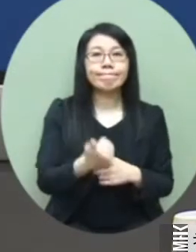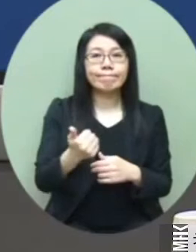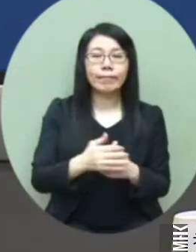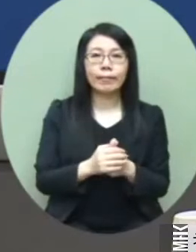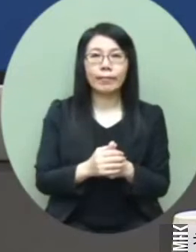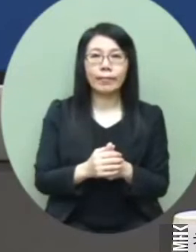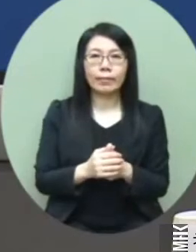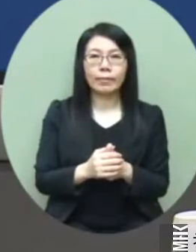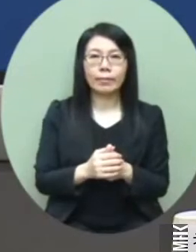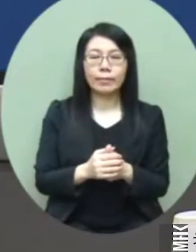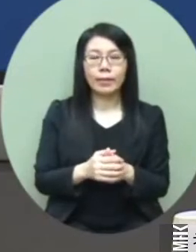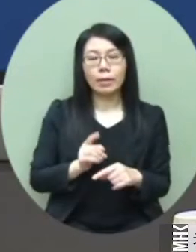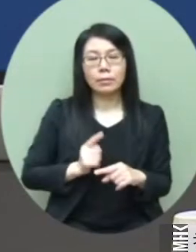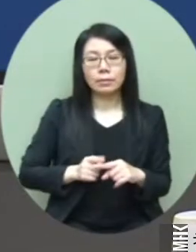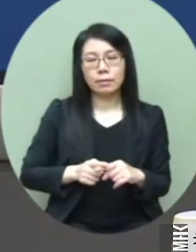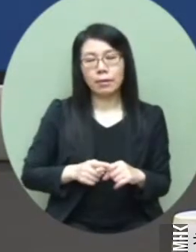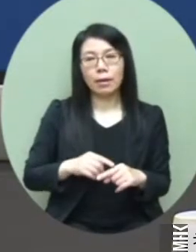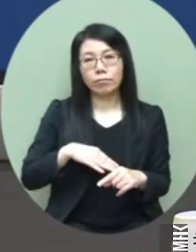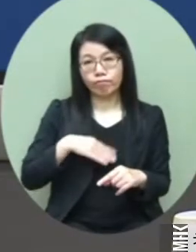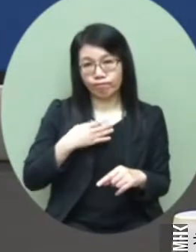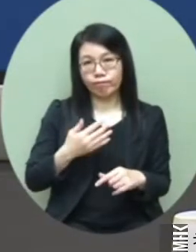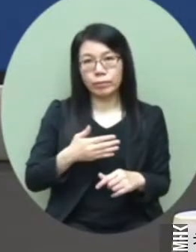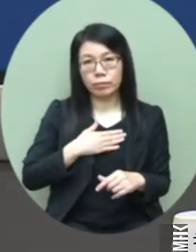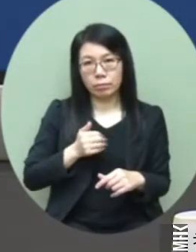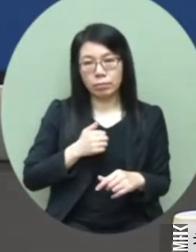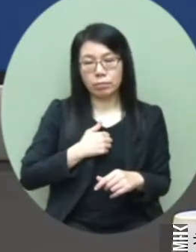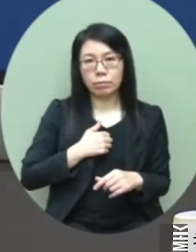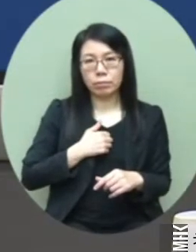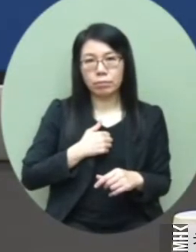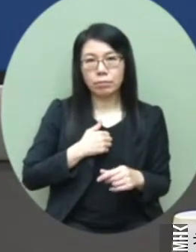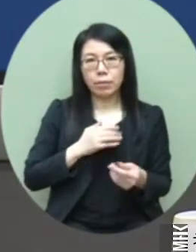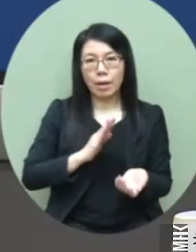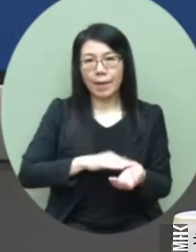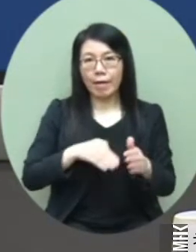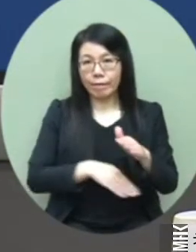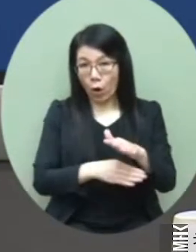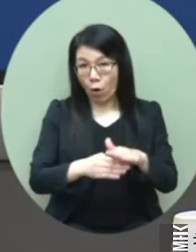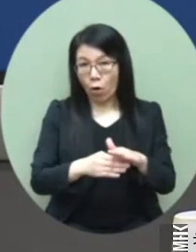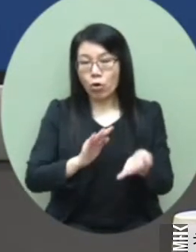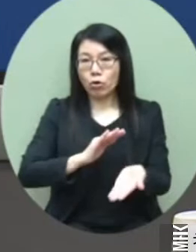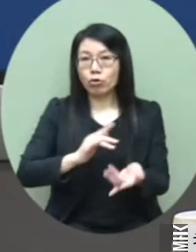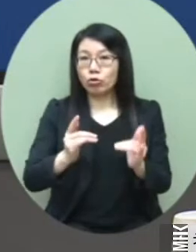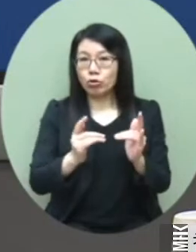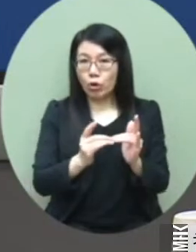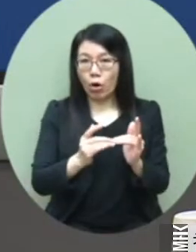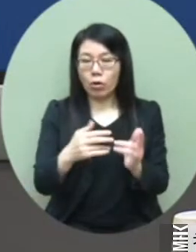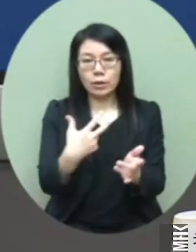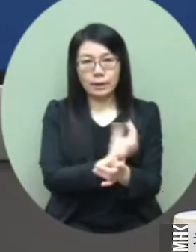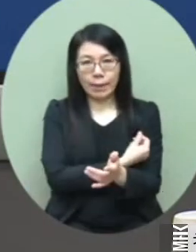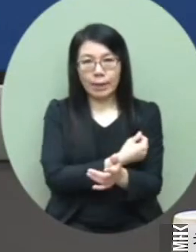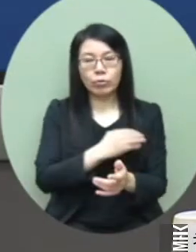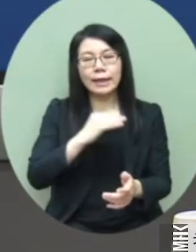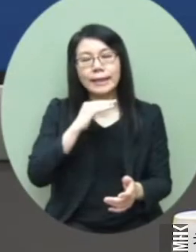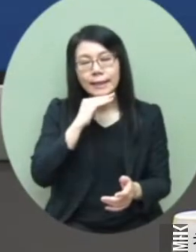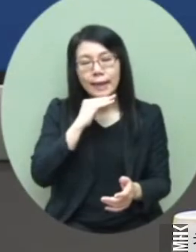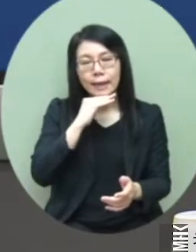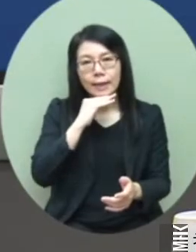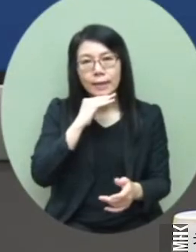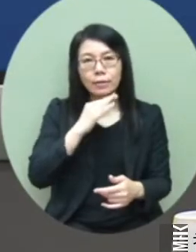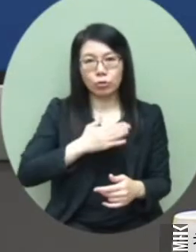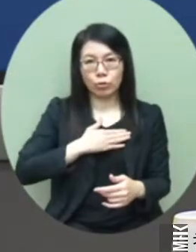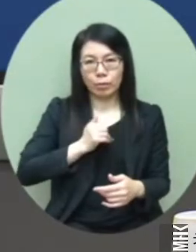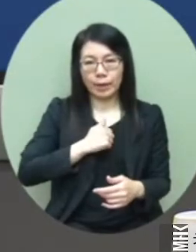mode. The rooms, the beds, the vaccines are all waiting to tackle